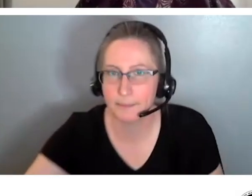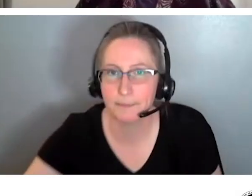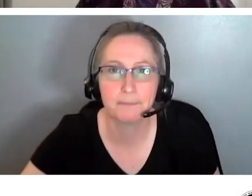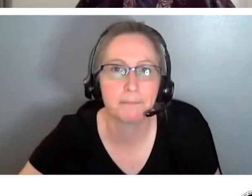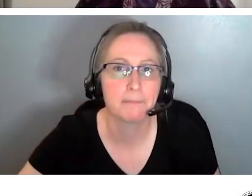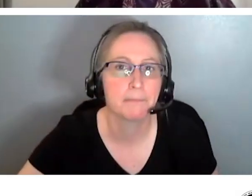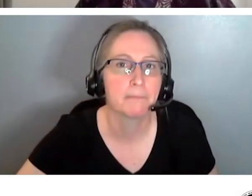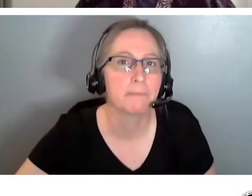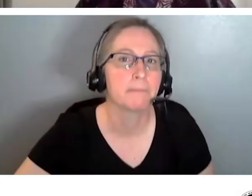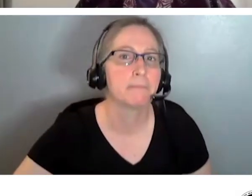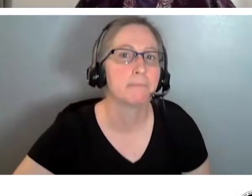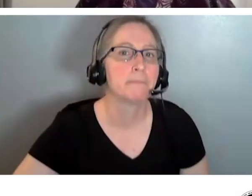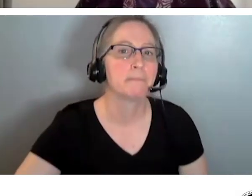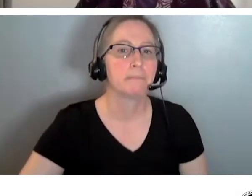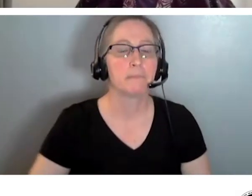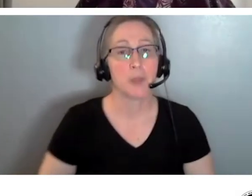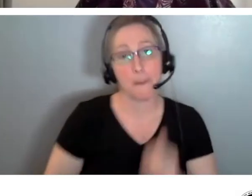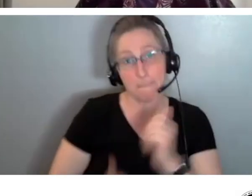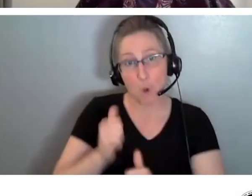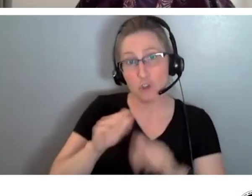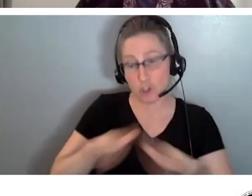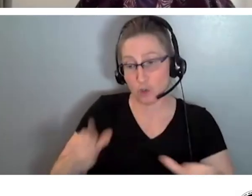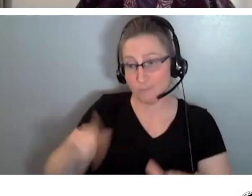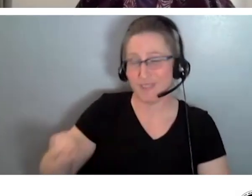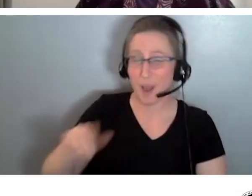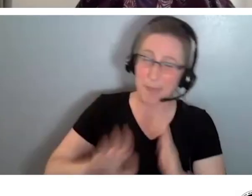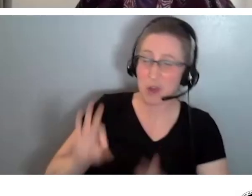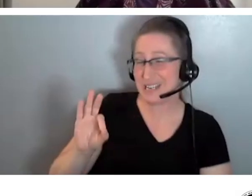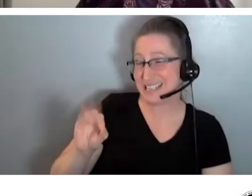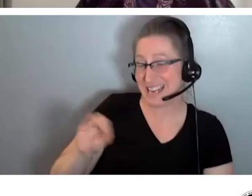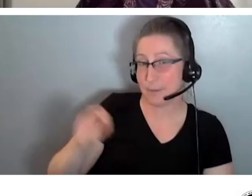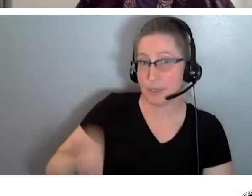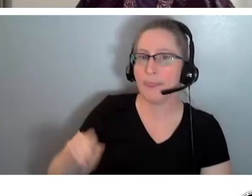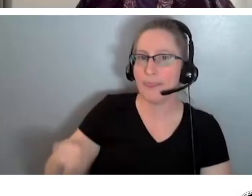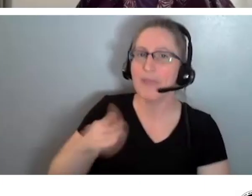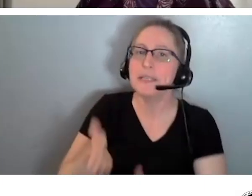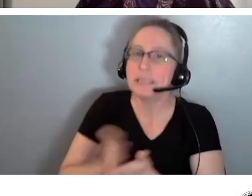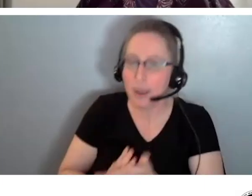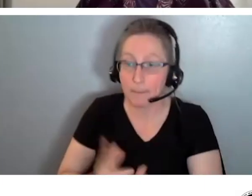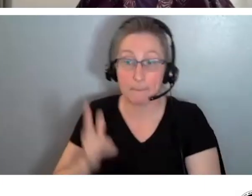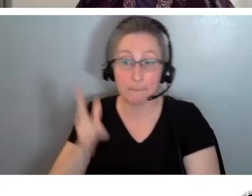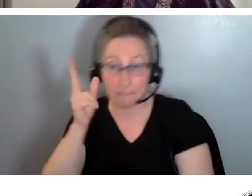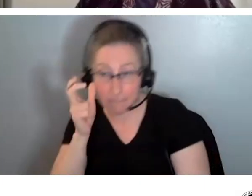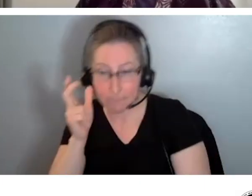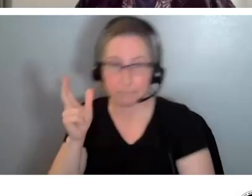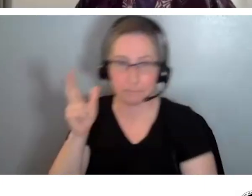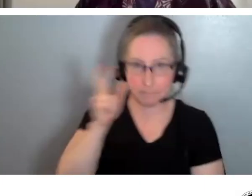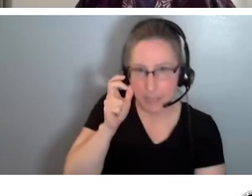I said earlier, who are deafblind, about 90% of them have some functional vision or hearing.